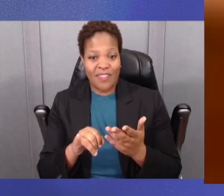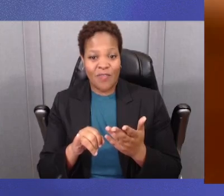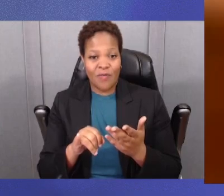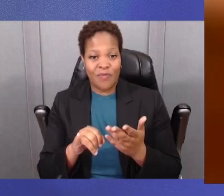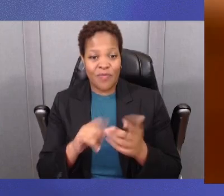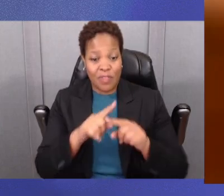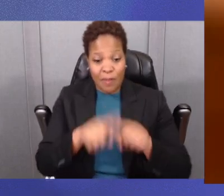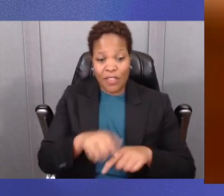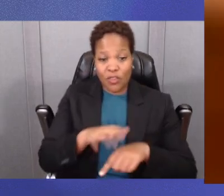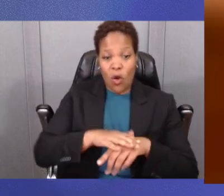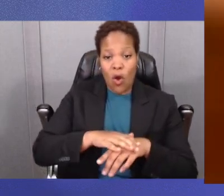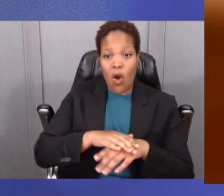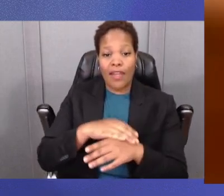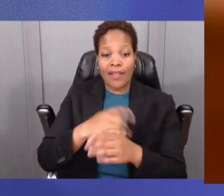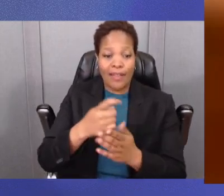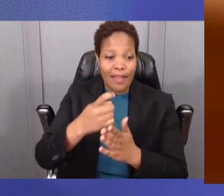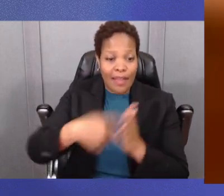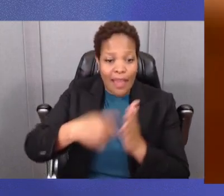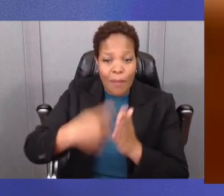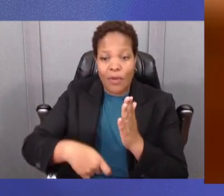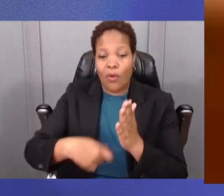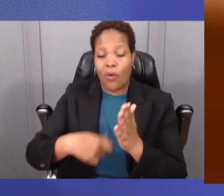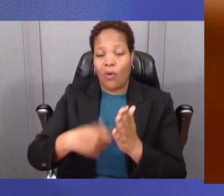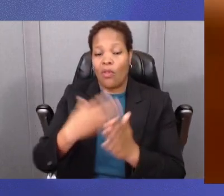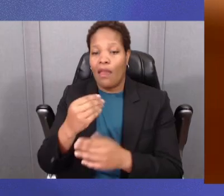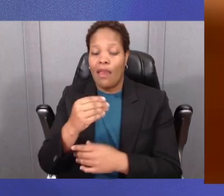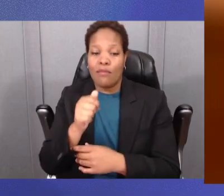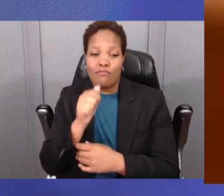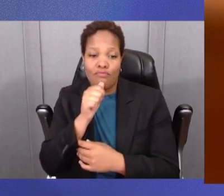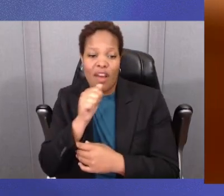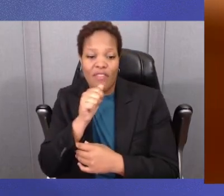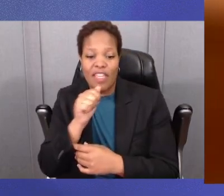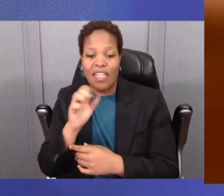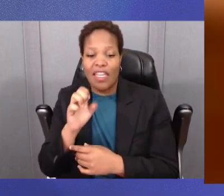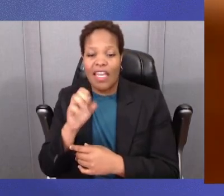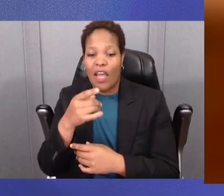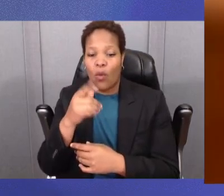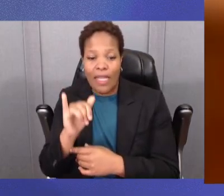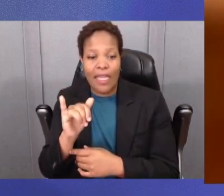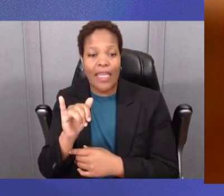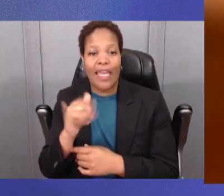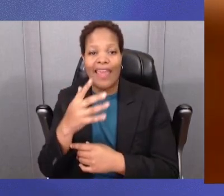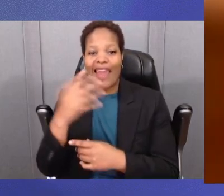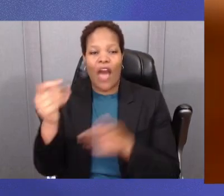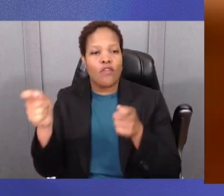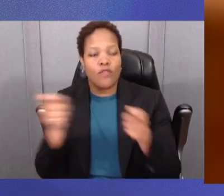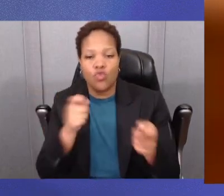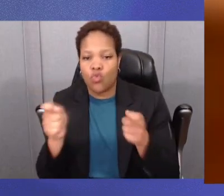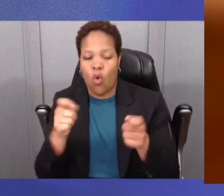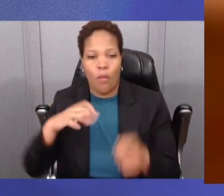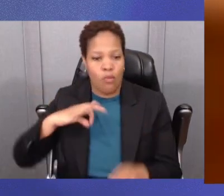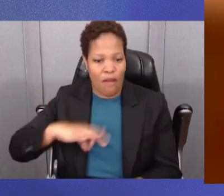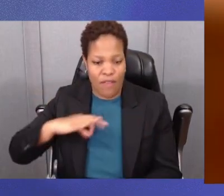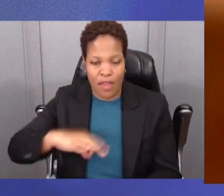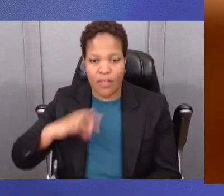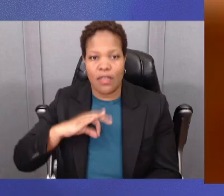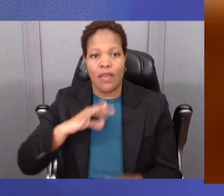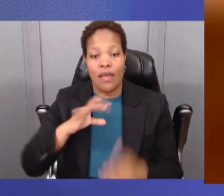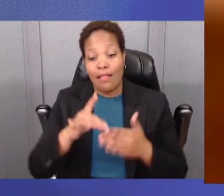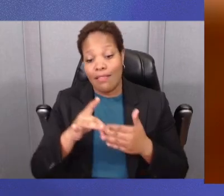and private equity, and basically the out of control profit motive, leading to healthcare costs that